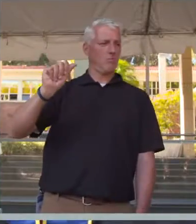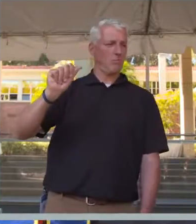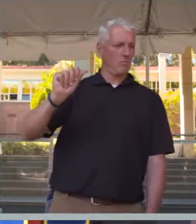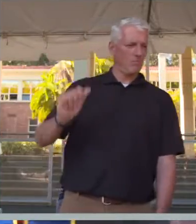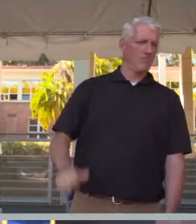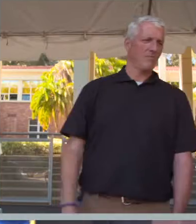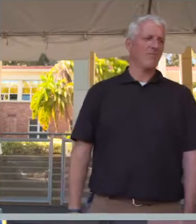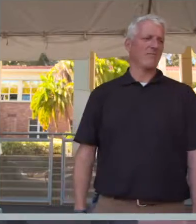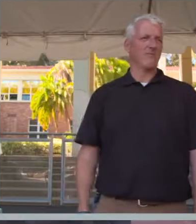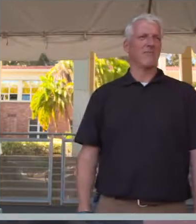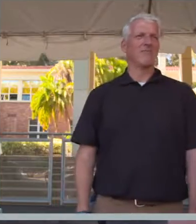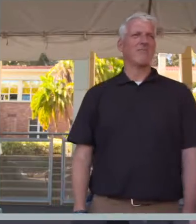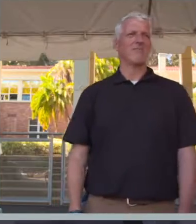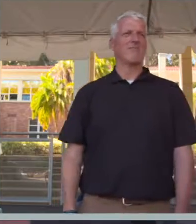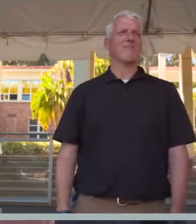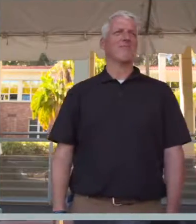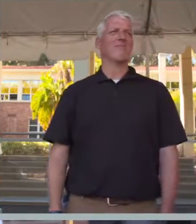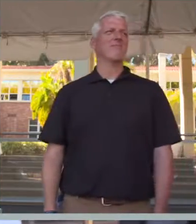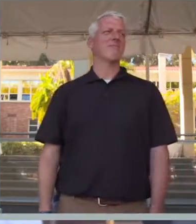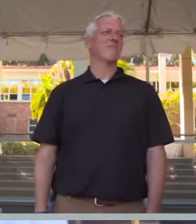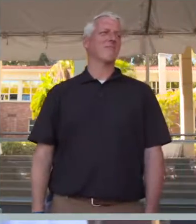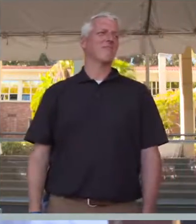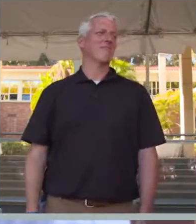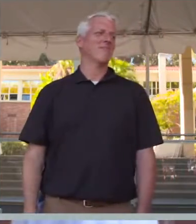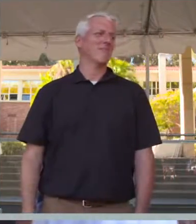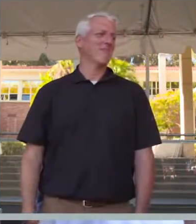Kelly Jean Sugai Rust.